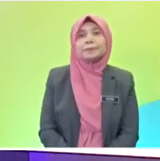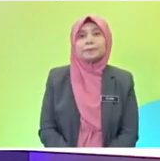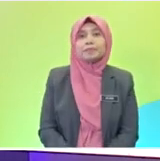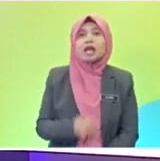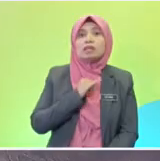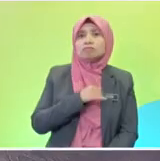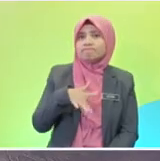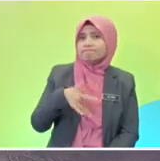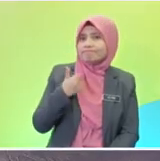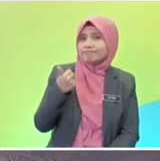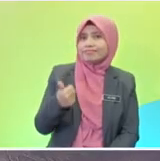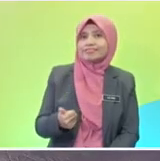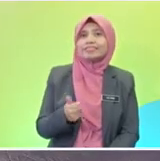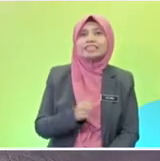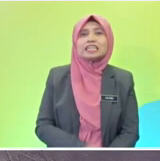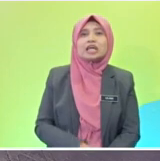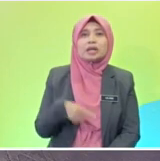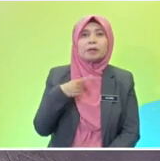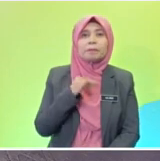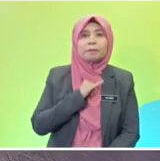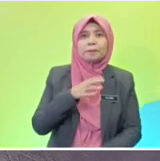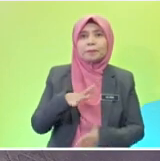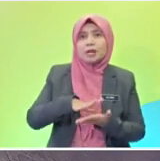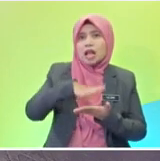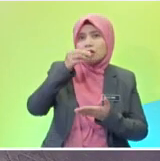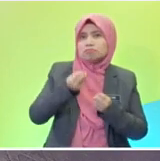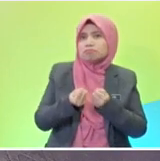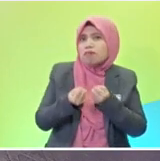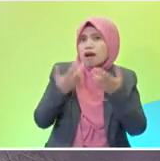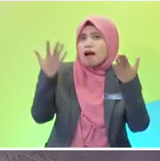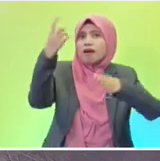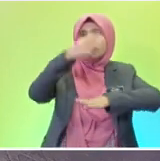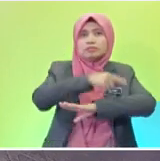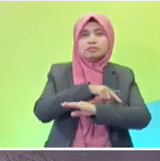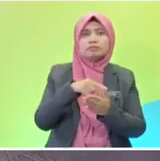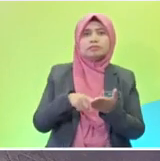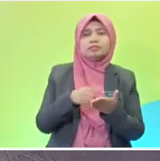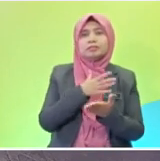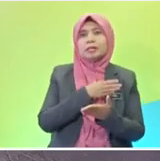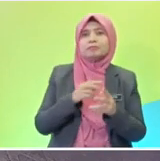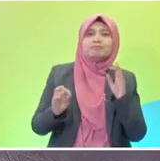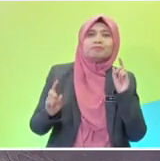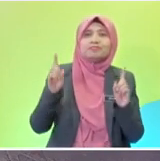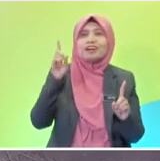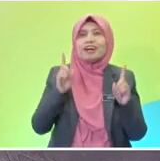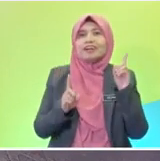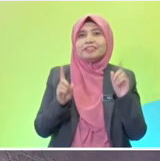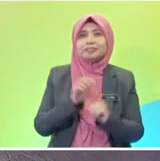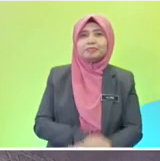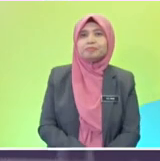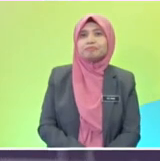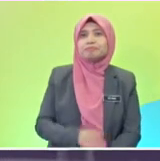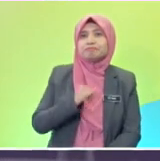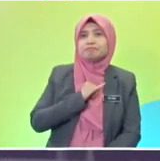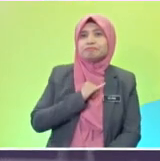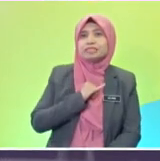I'm sure all of us have learned a lot today, and we are having very much fun just now. But sadly, we've reached the